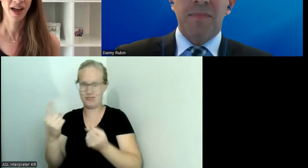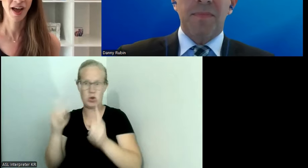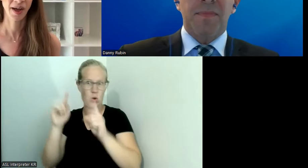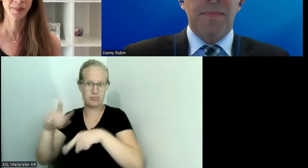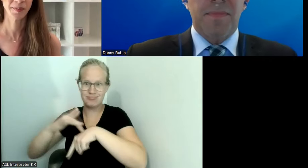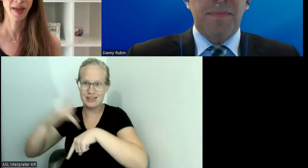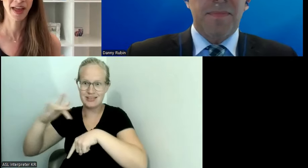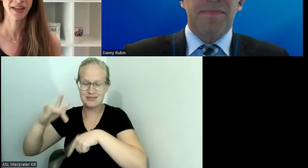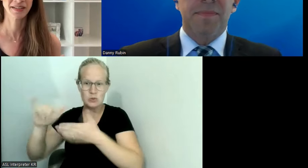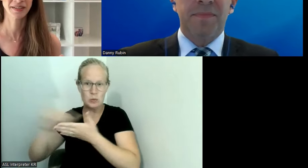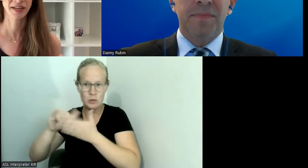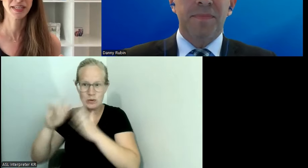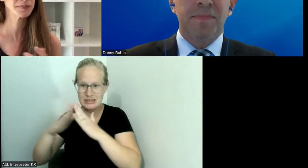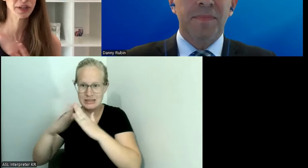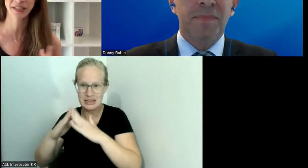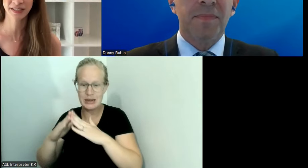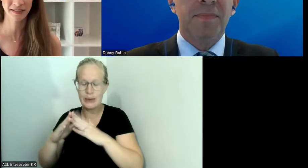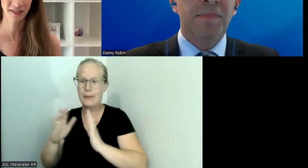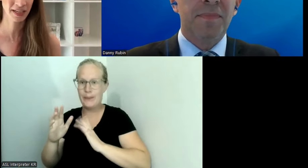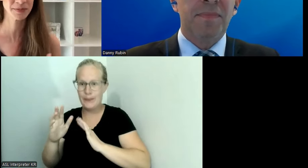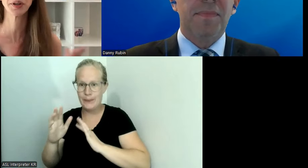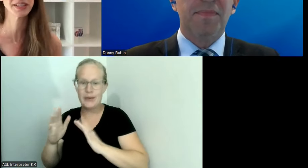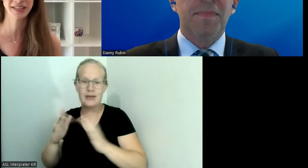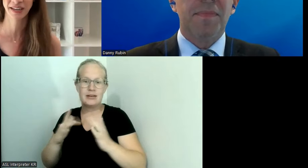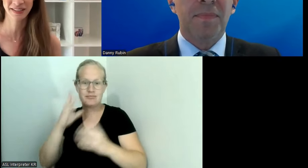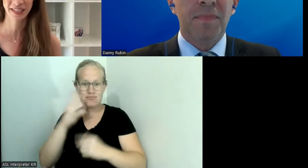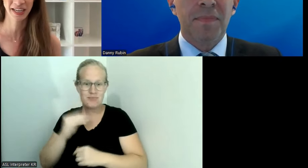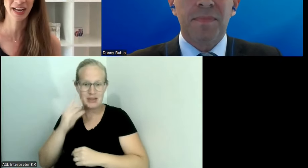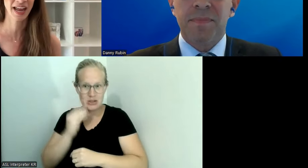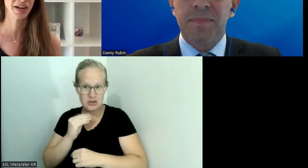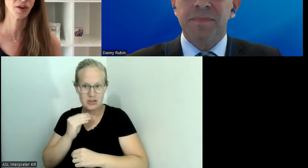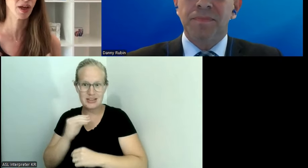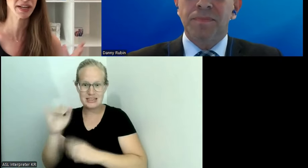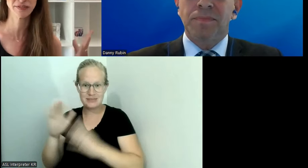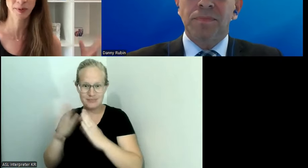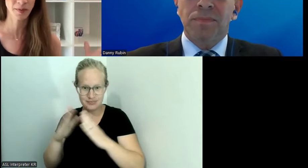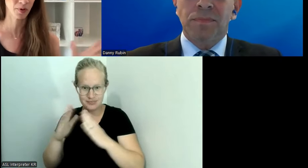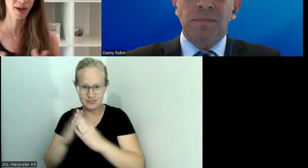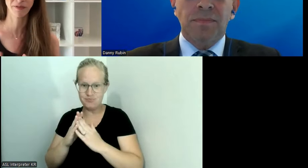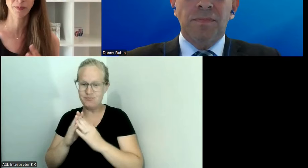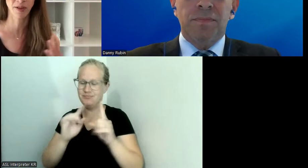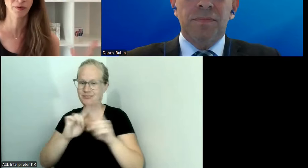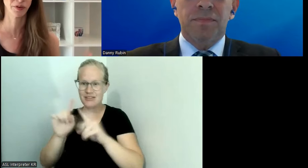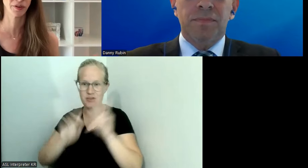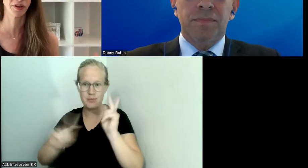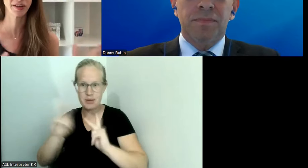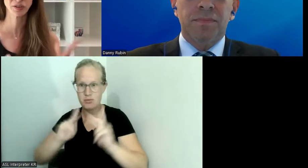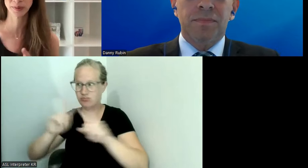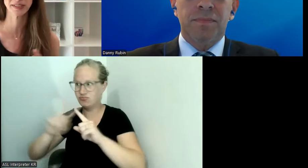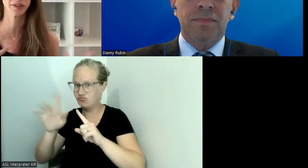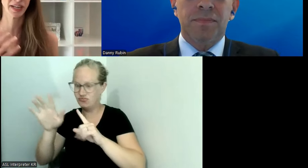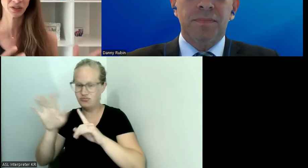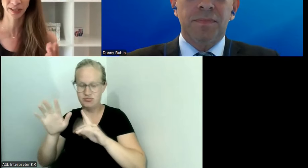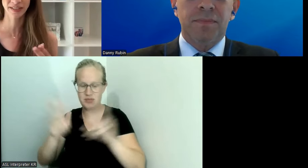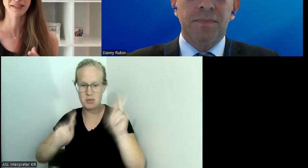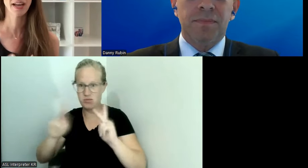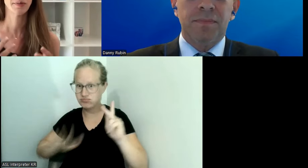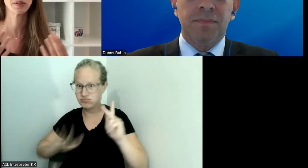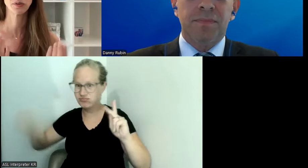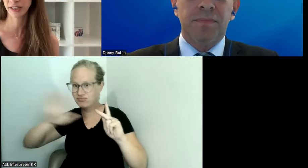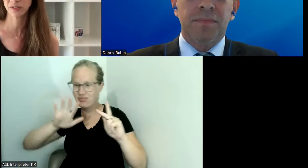um, and experience experiencing a city and a lot of different people coming from all over the country with different